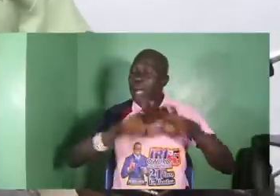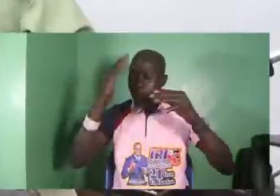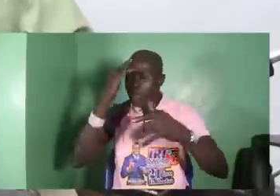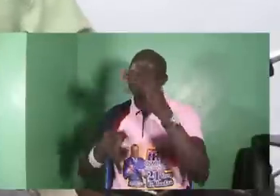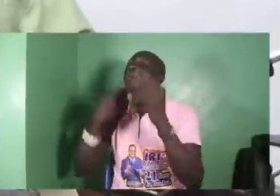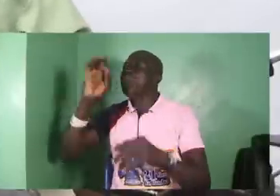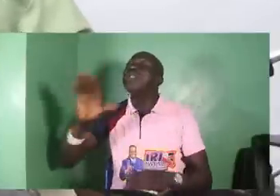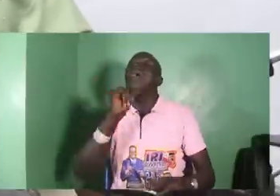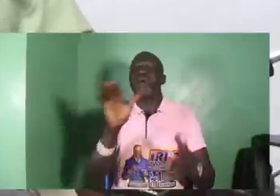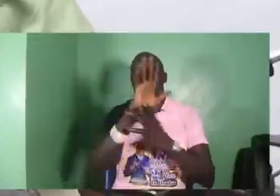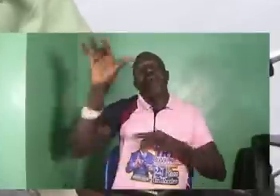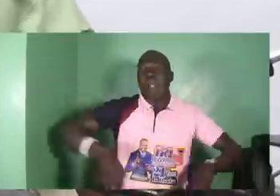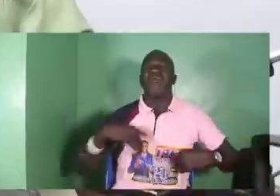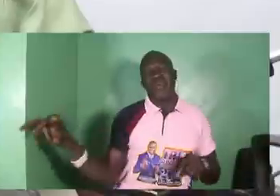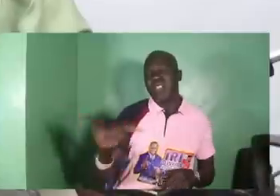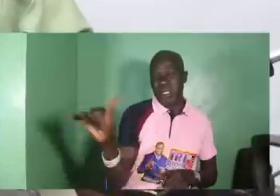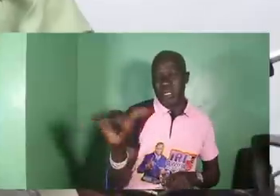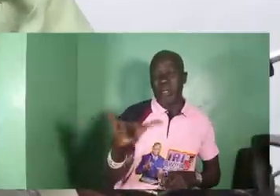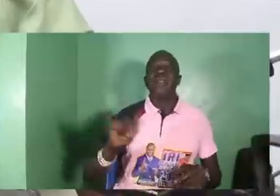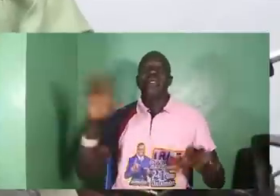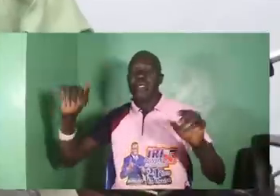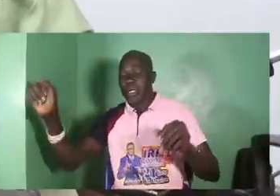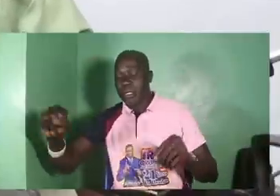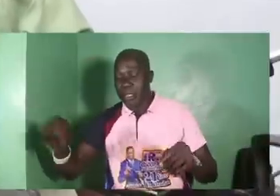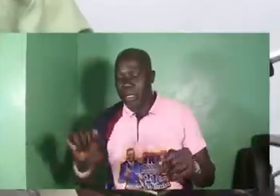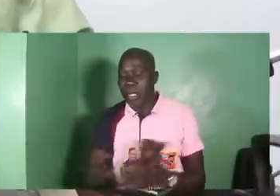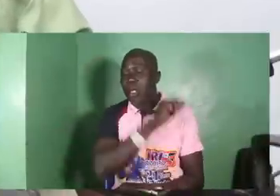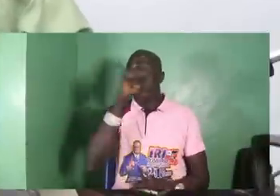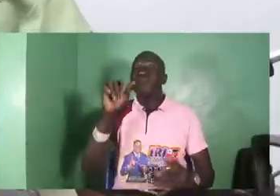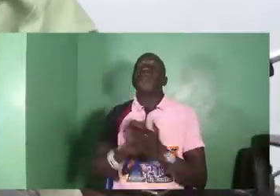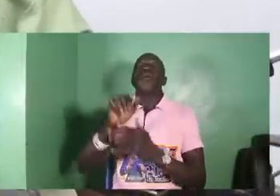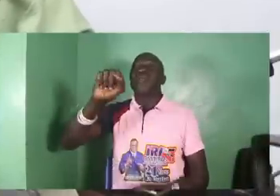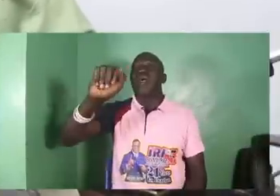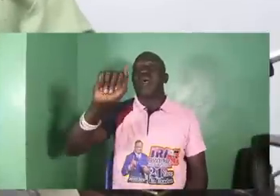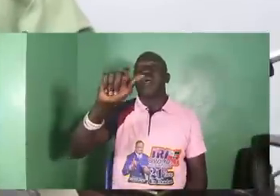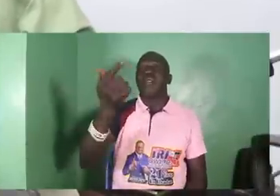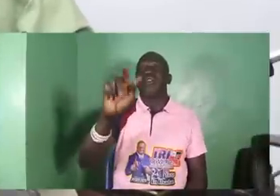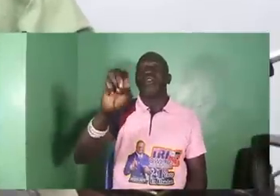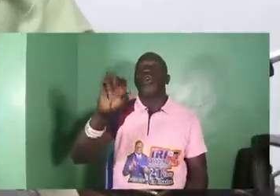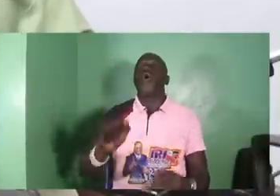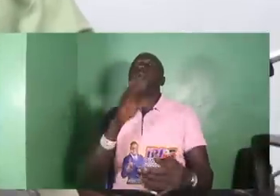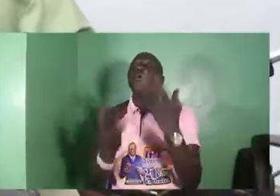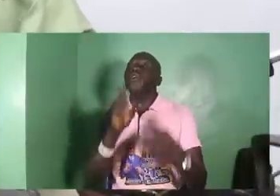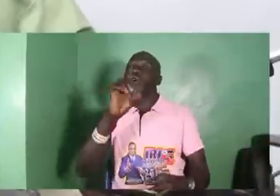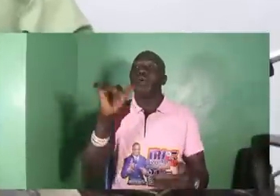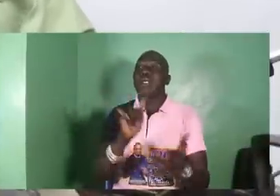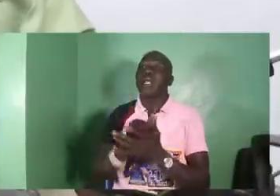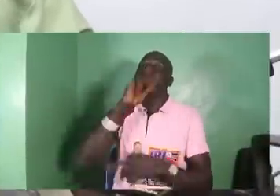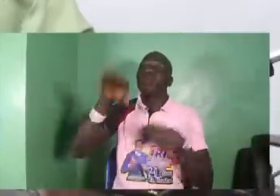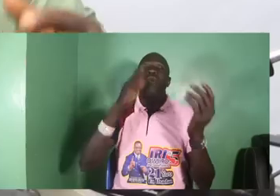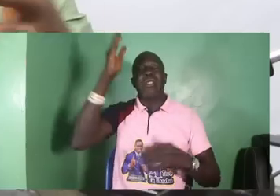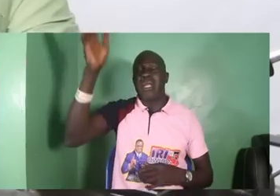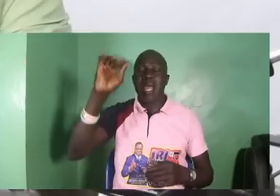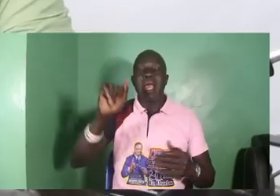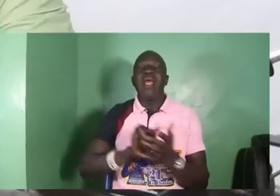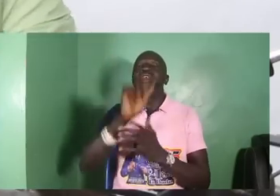nbe kayi lo wa ba kan ayola will make the same bene. Yes lati sangwota from sangwota make sure pe make sure o lo be